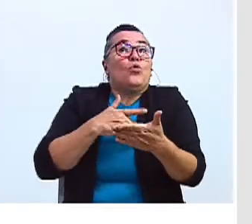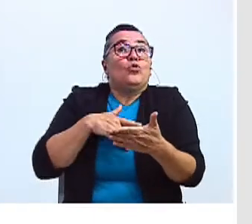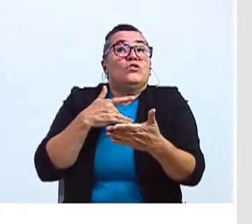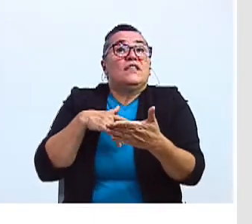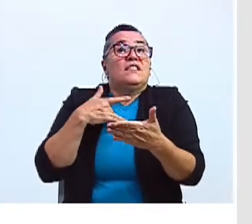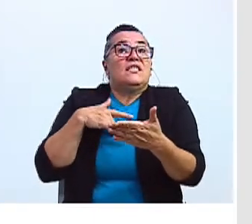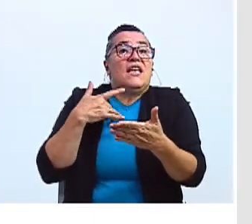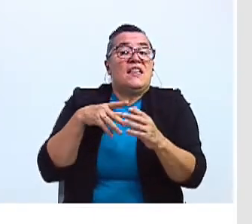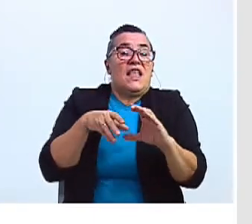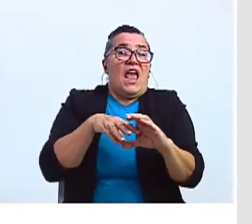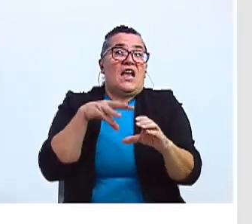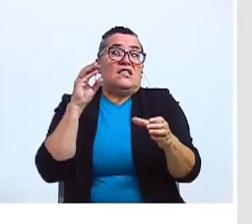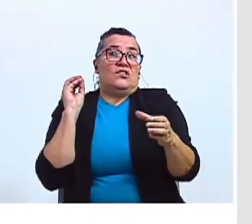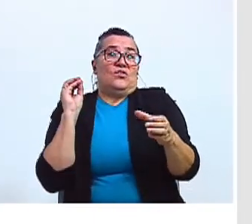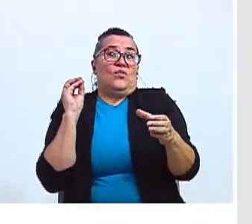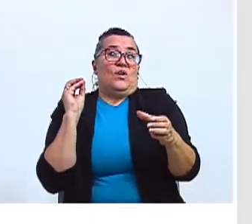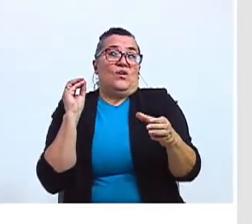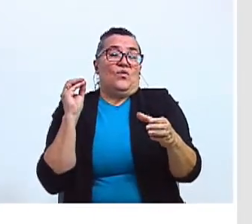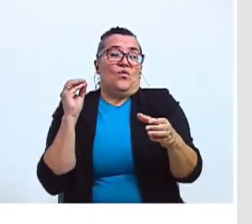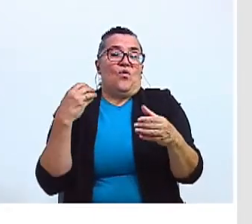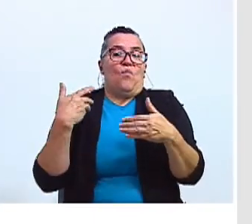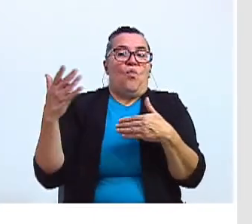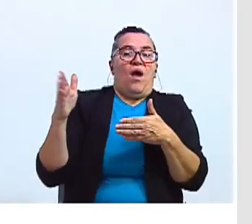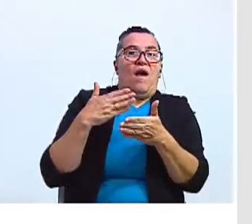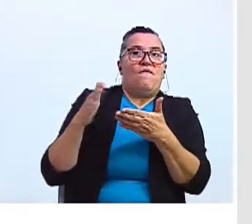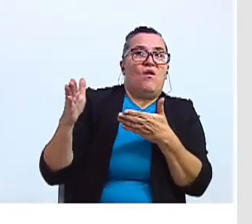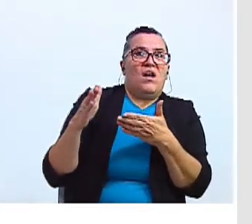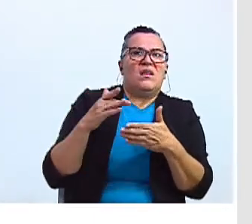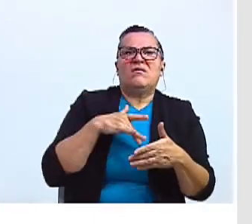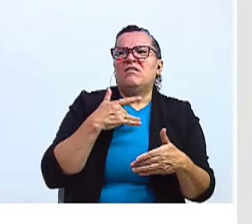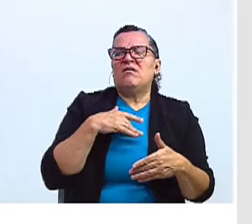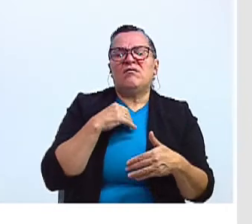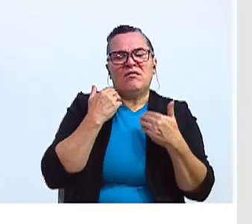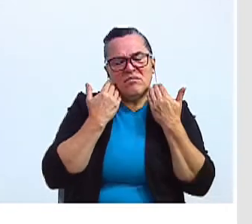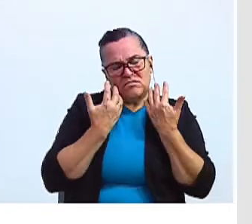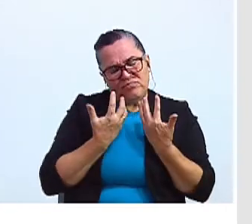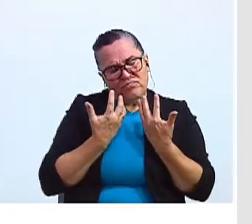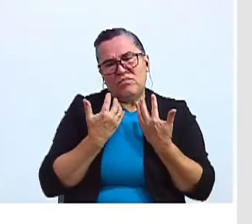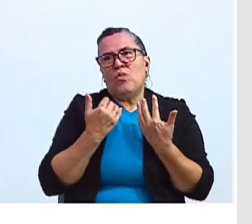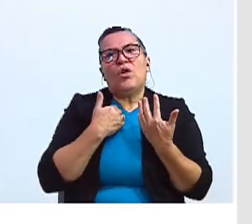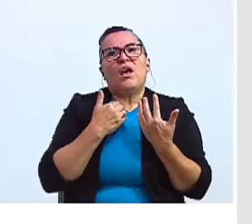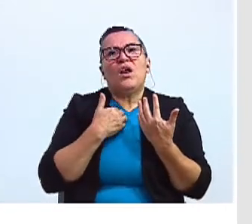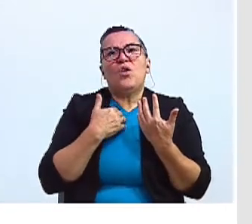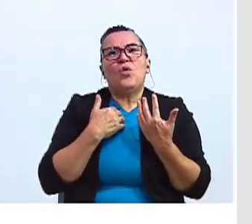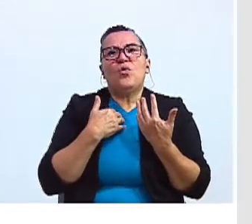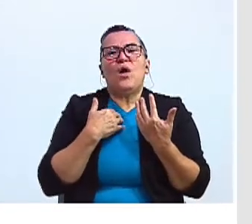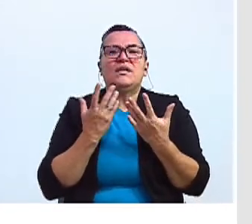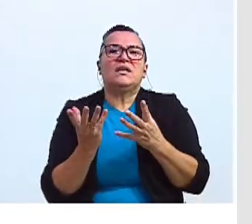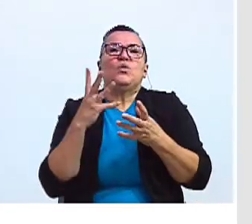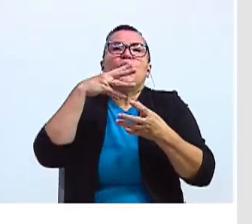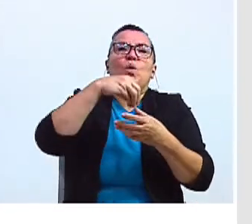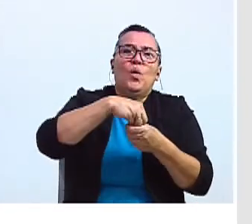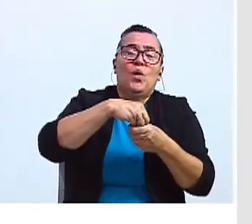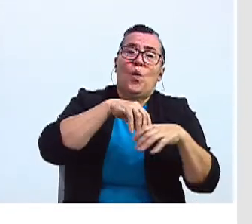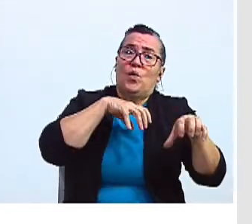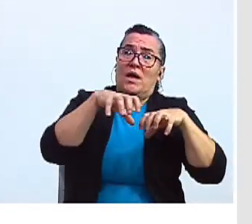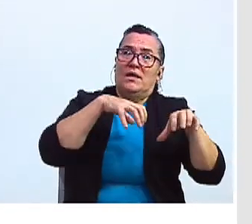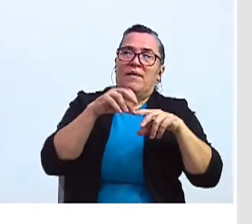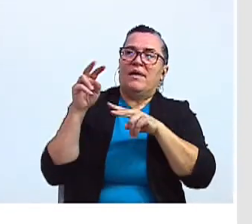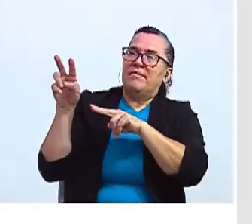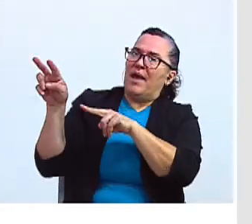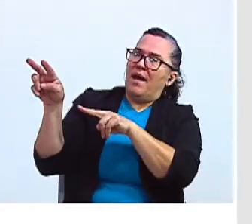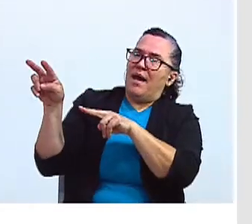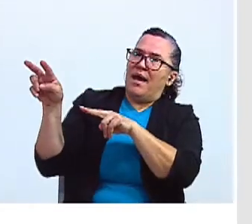out or excluded, they are unhappy because they have not been included in an activity. Okay, so left